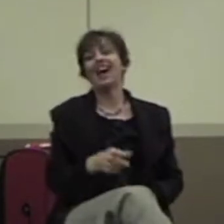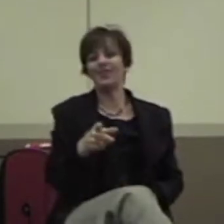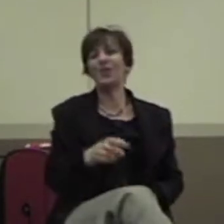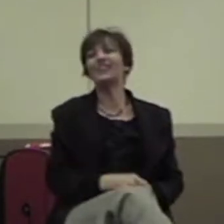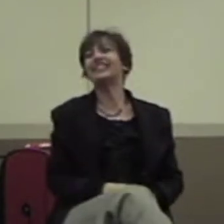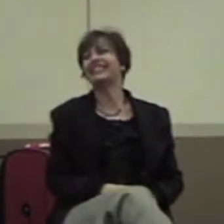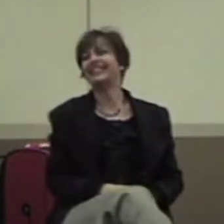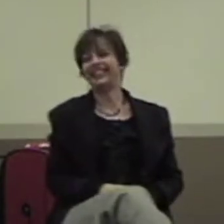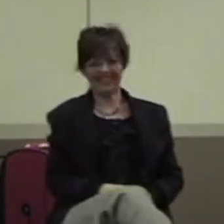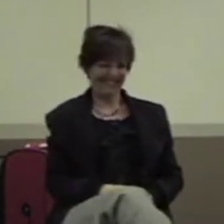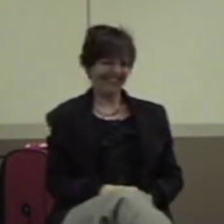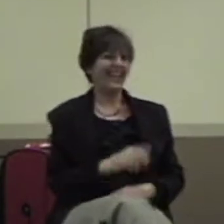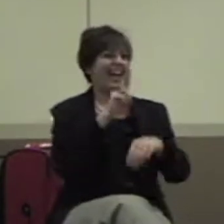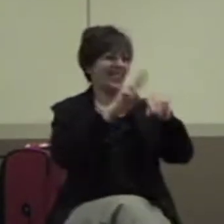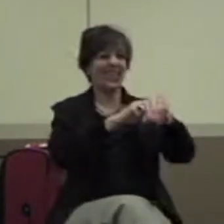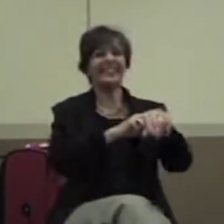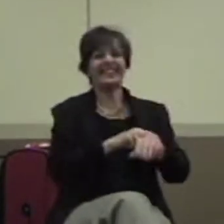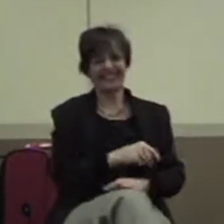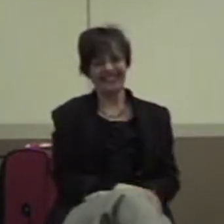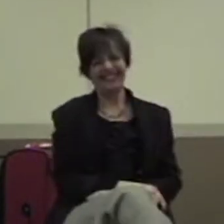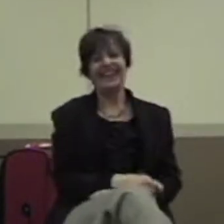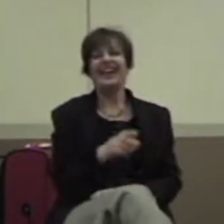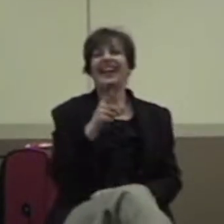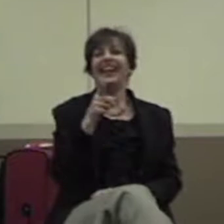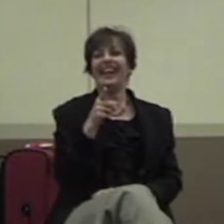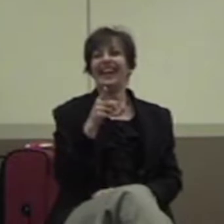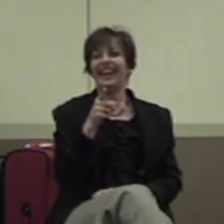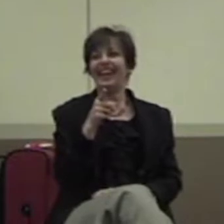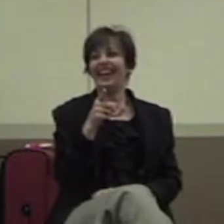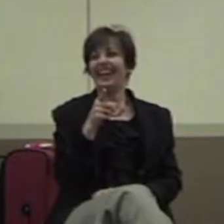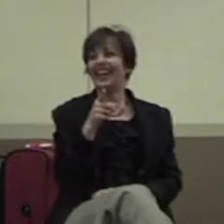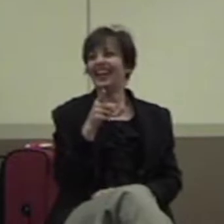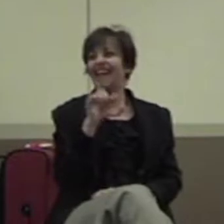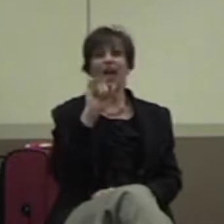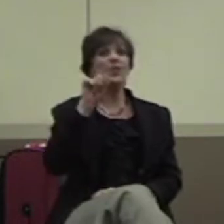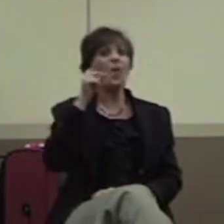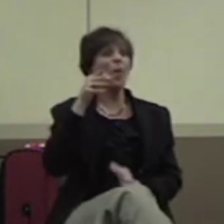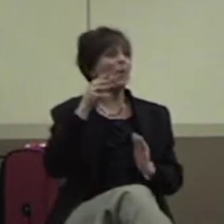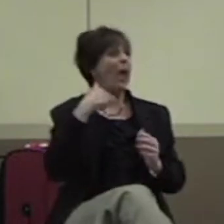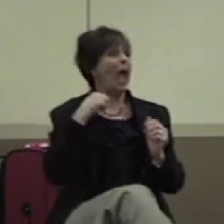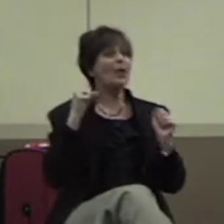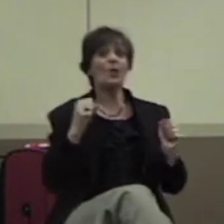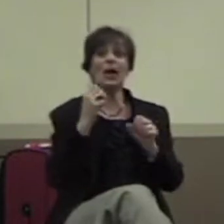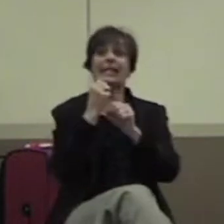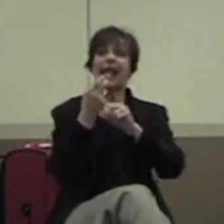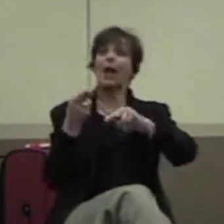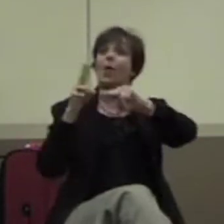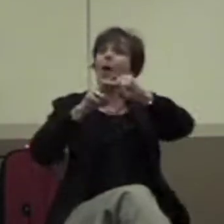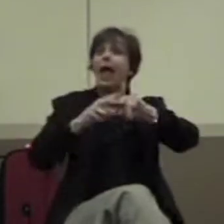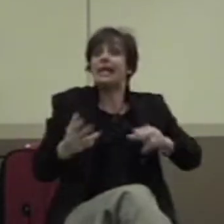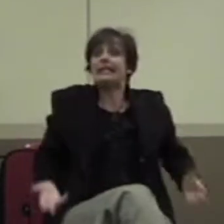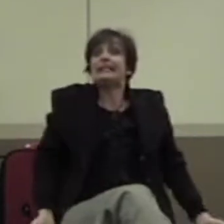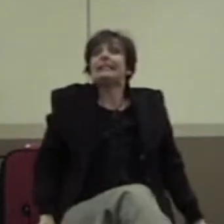But, huh? Of course. Yes, of course. That was the only way to give myself a raise.